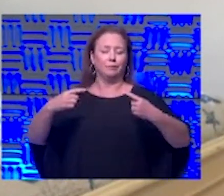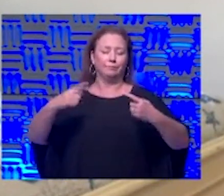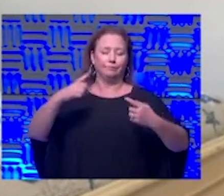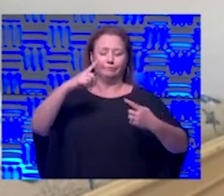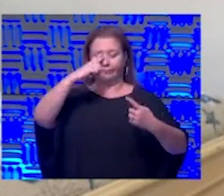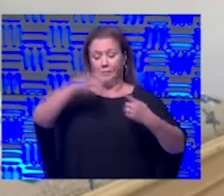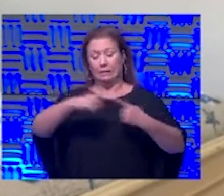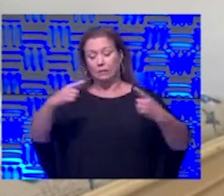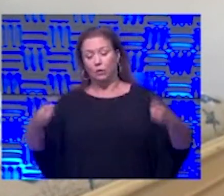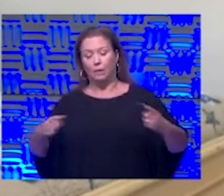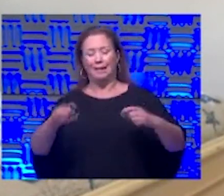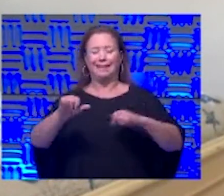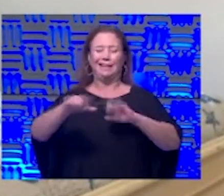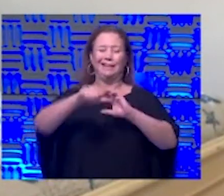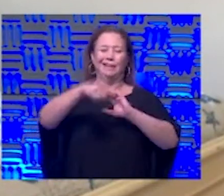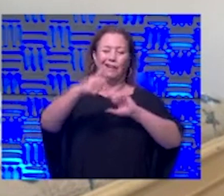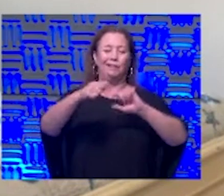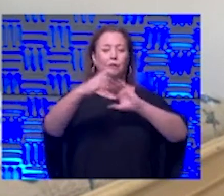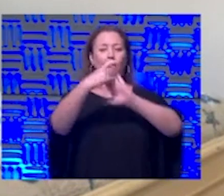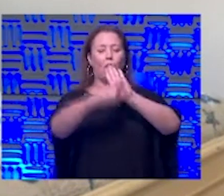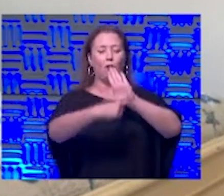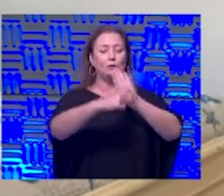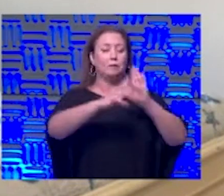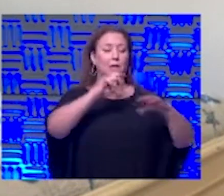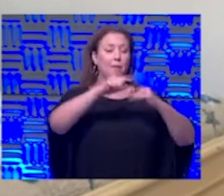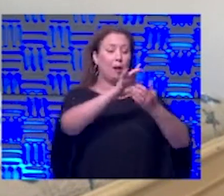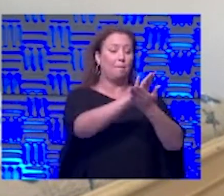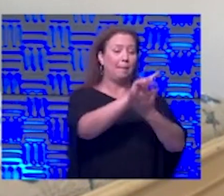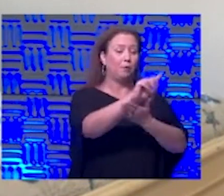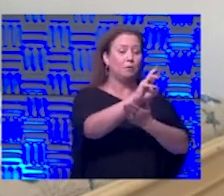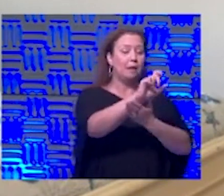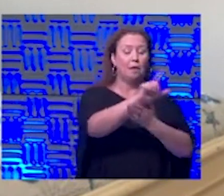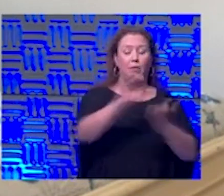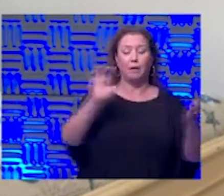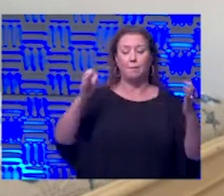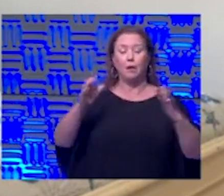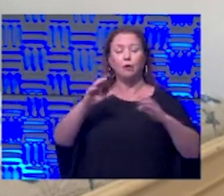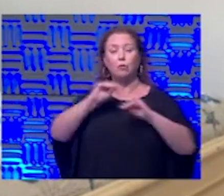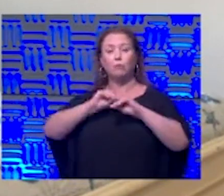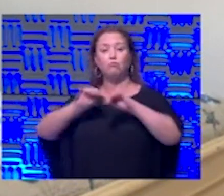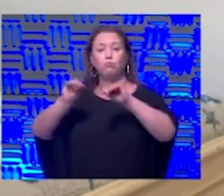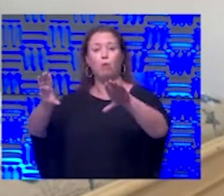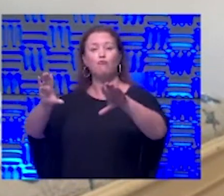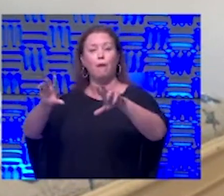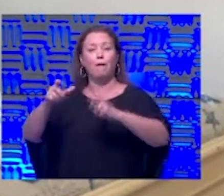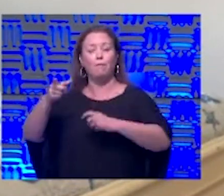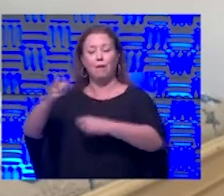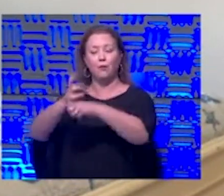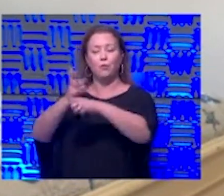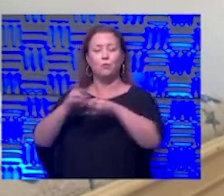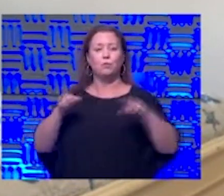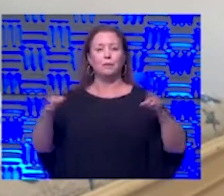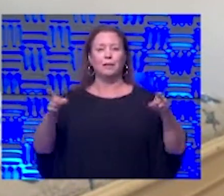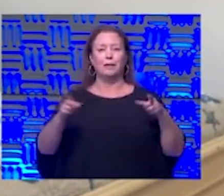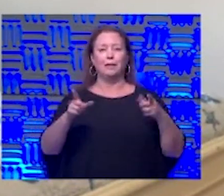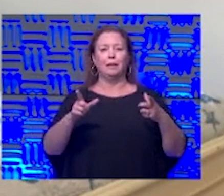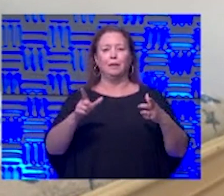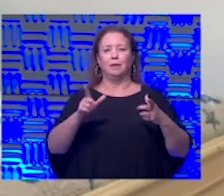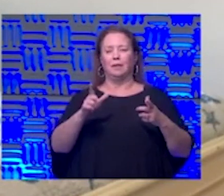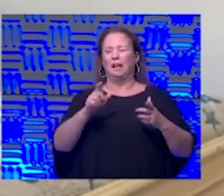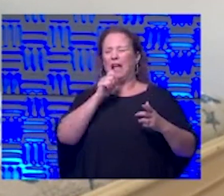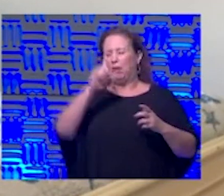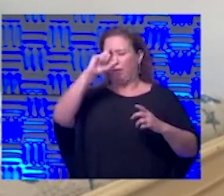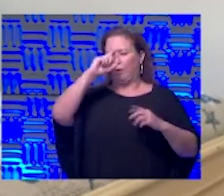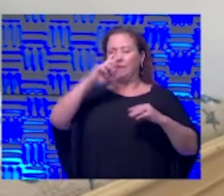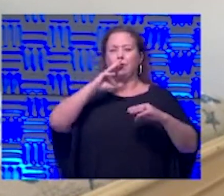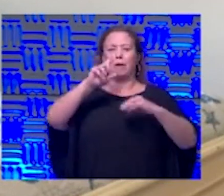there have been different publications looking at paper towel use versus hand dryer, blow dryer use. I don't think we need to get into